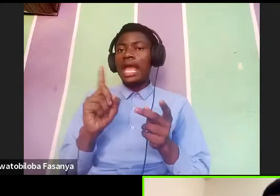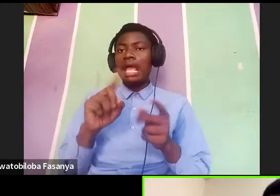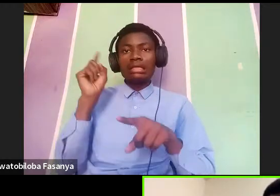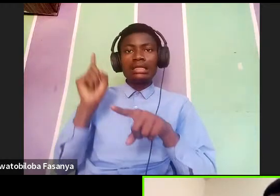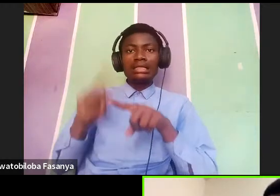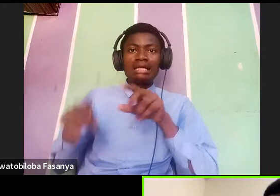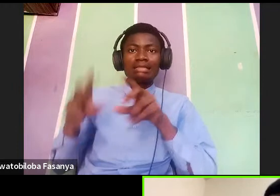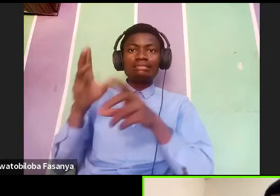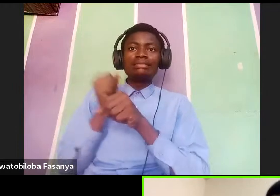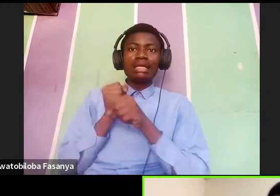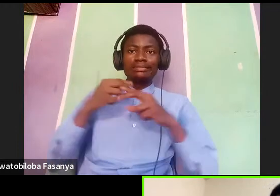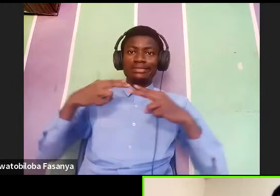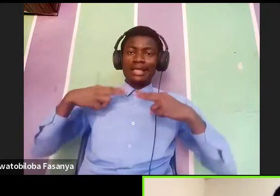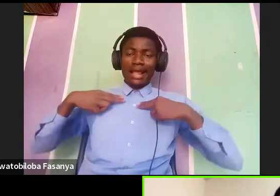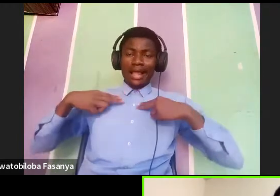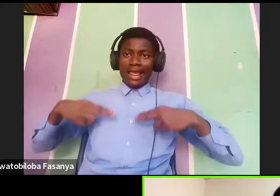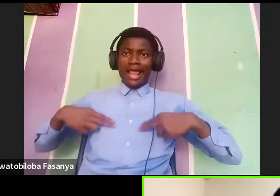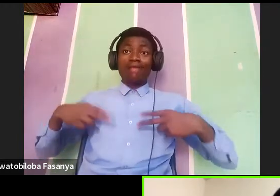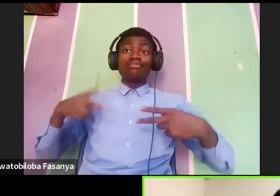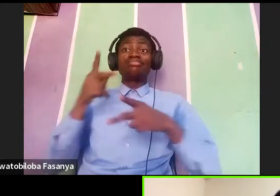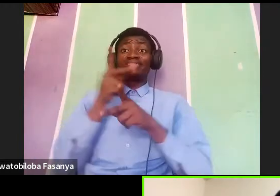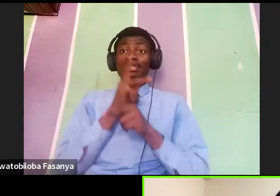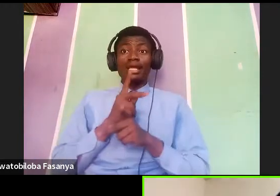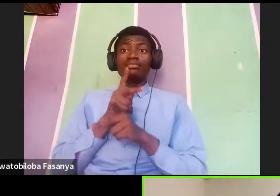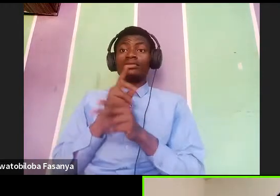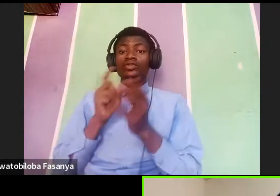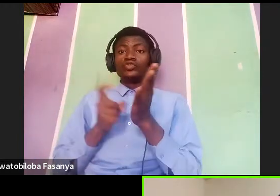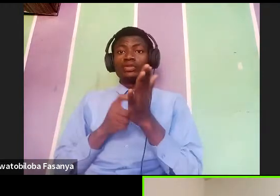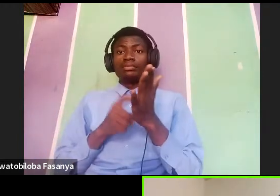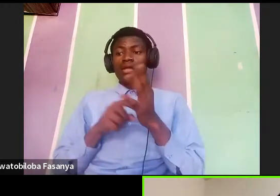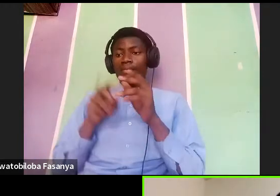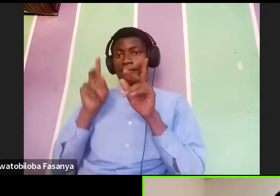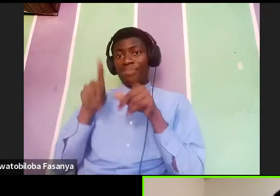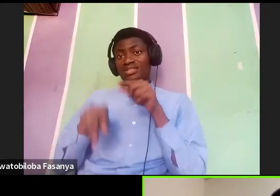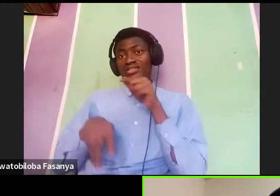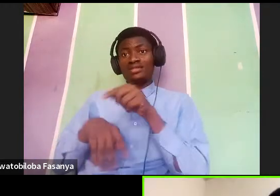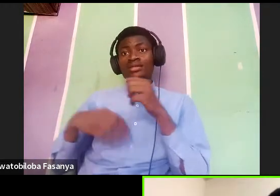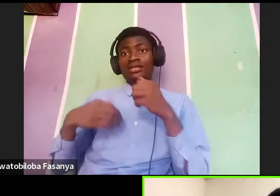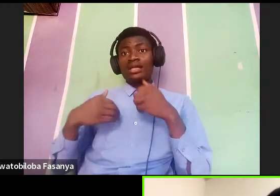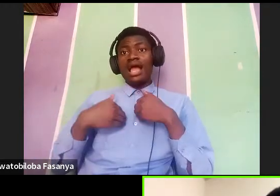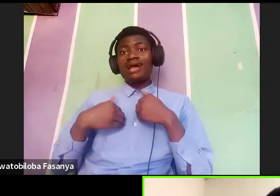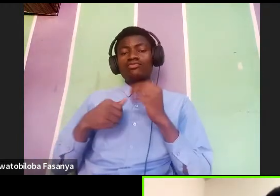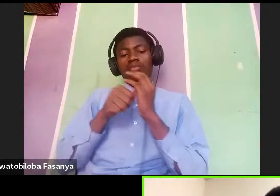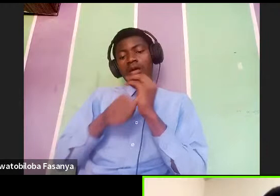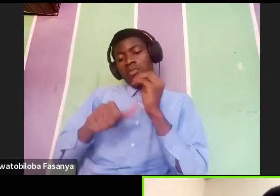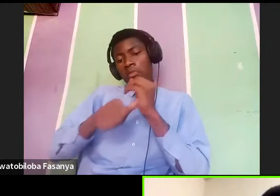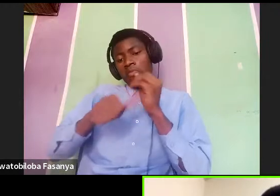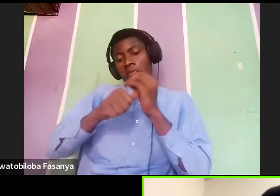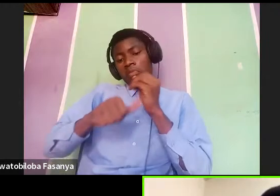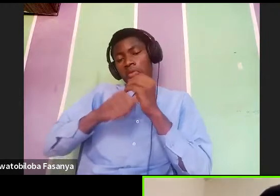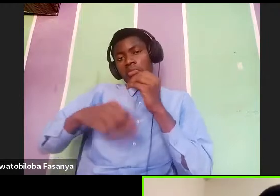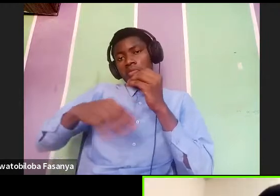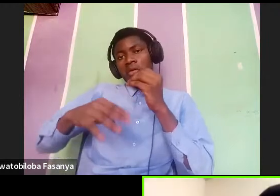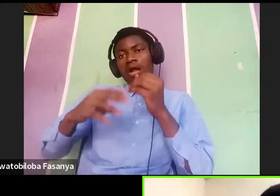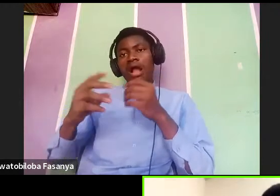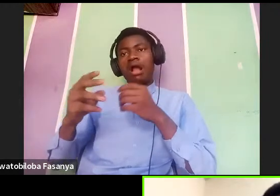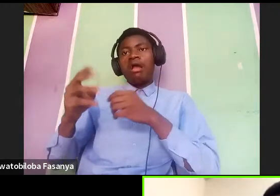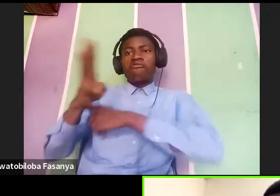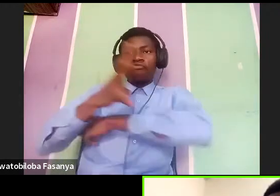And sometimes, if someone is having diarrhea 4 days, 5 days, 6 days, doesn't seem to get